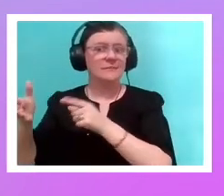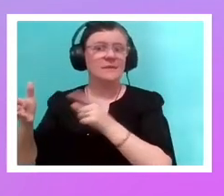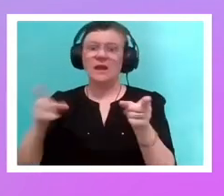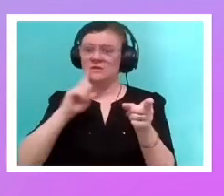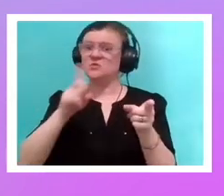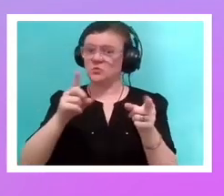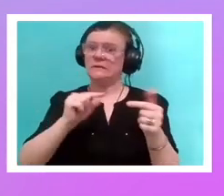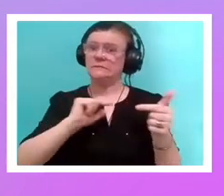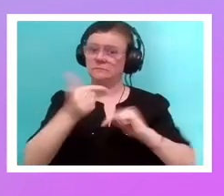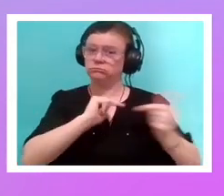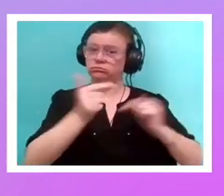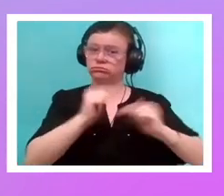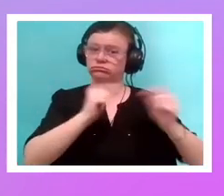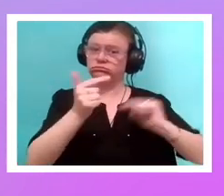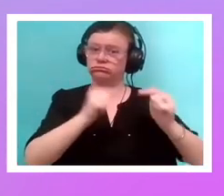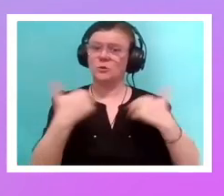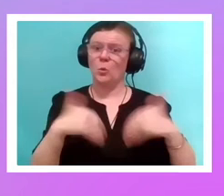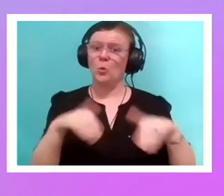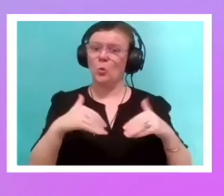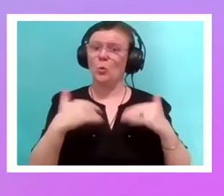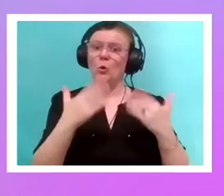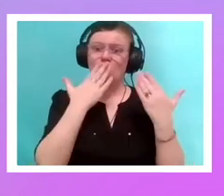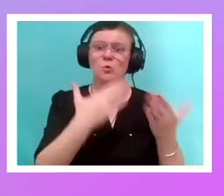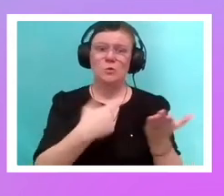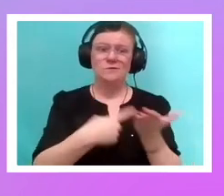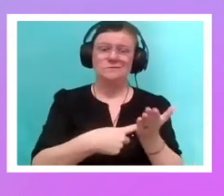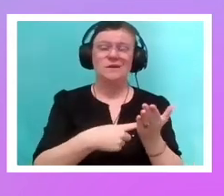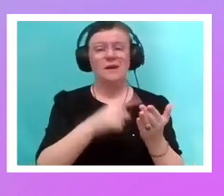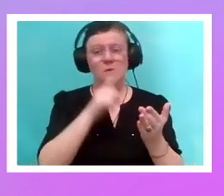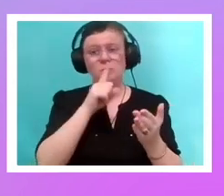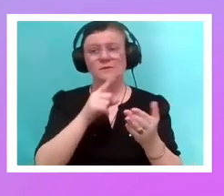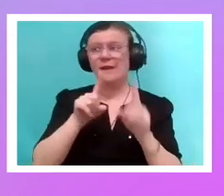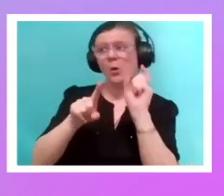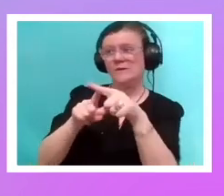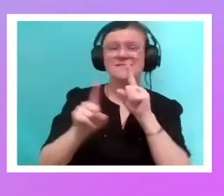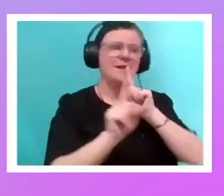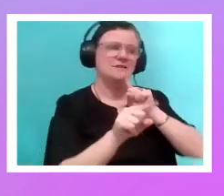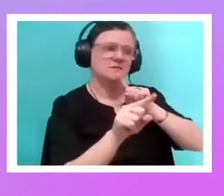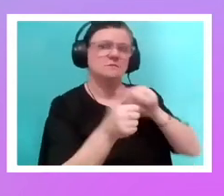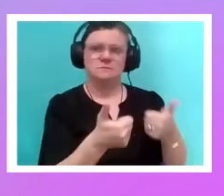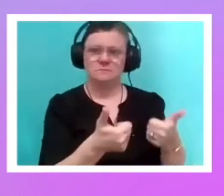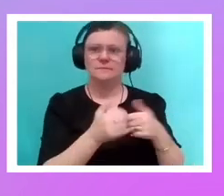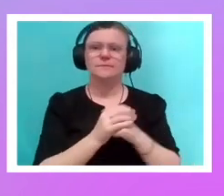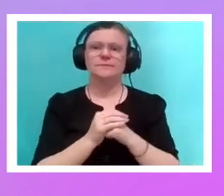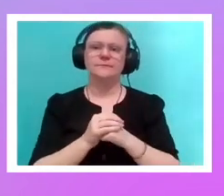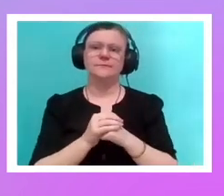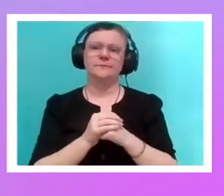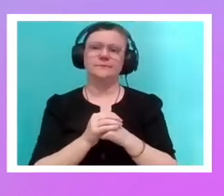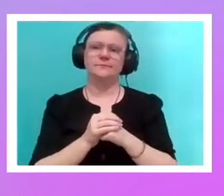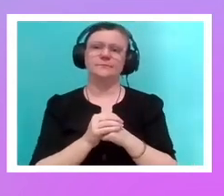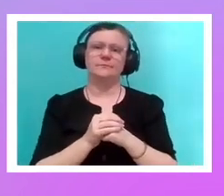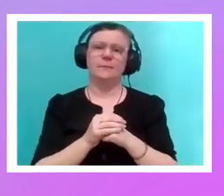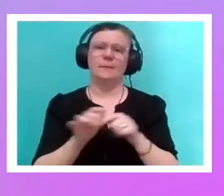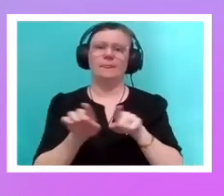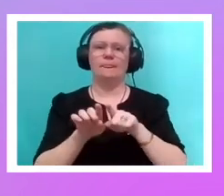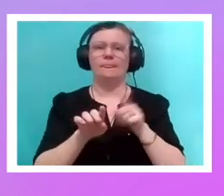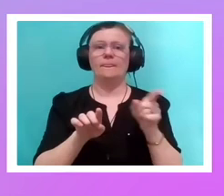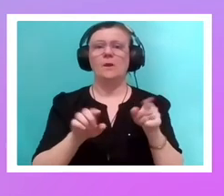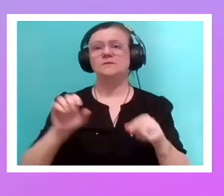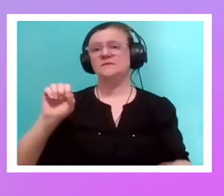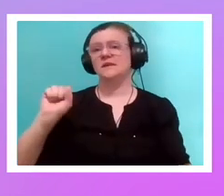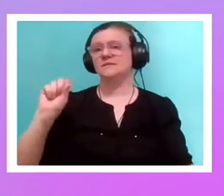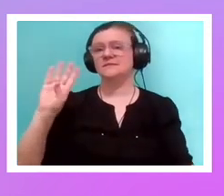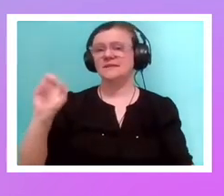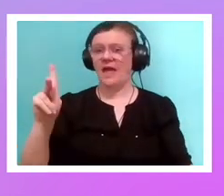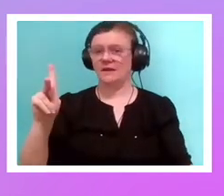There's been a lot of discussions on there. There's a lot of support goes on there. There's also a cross-government accessibility Slack channel, and there are